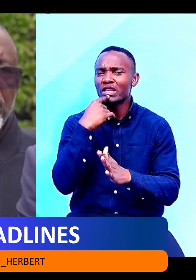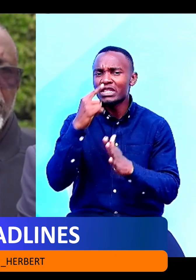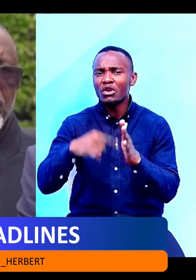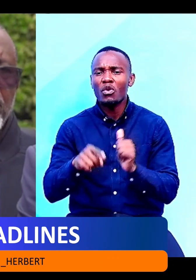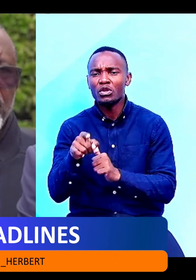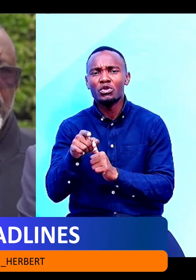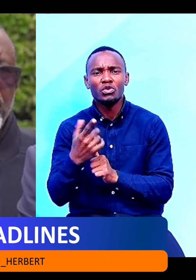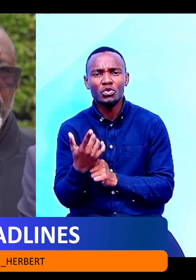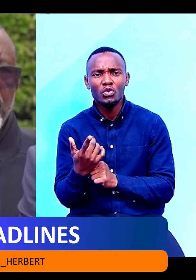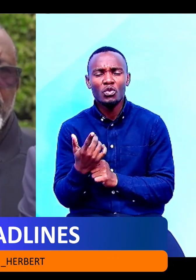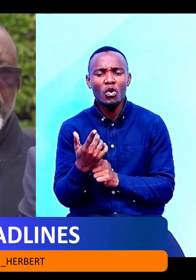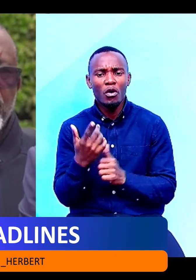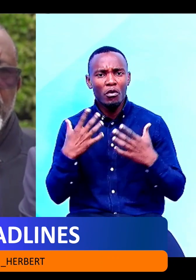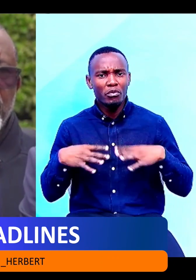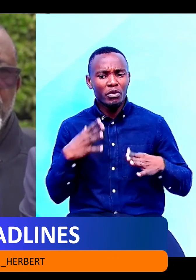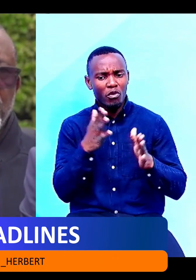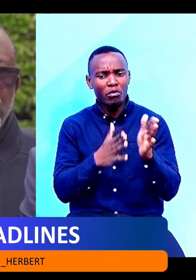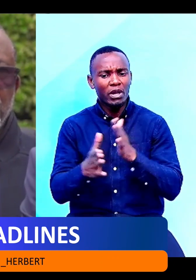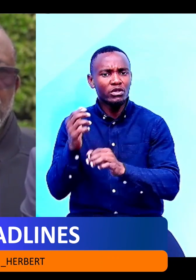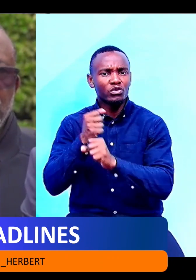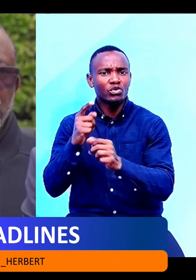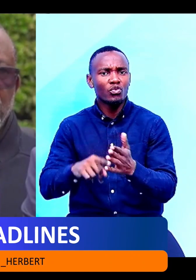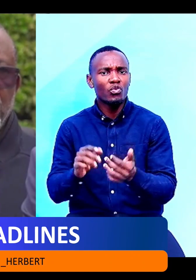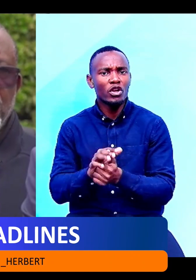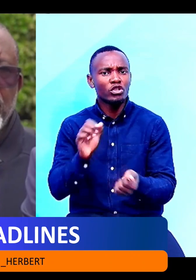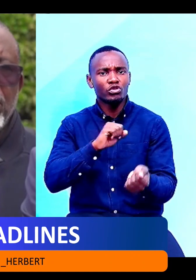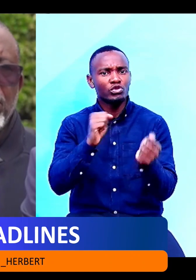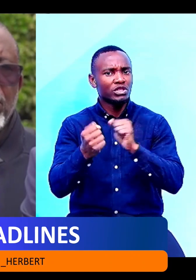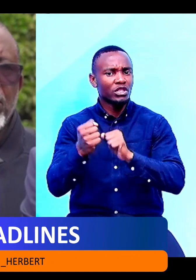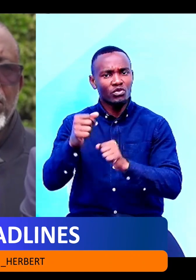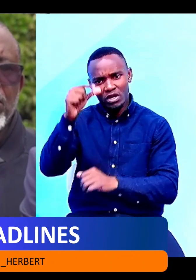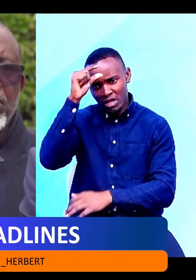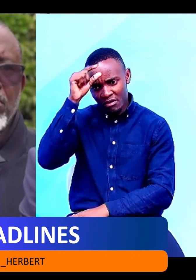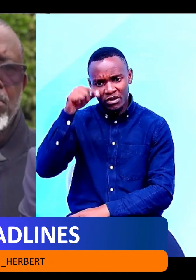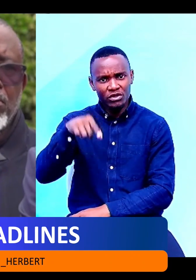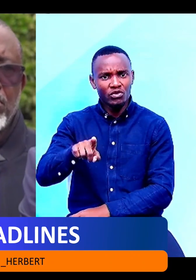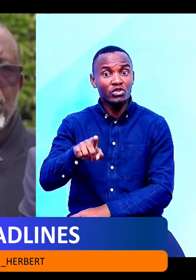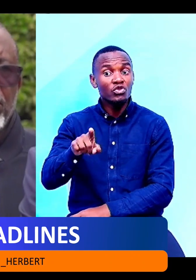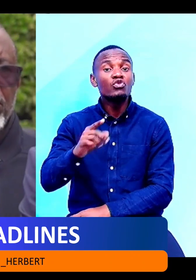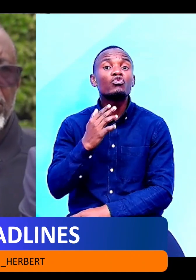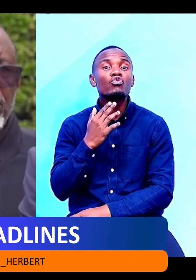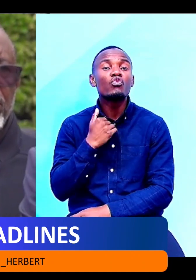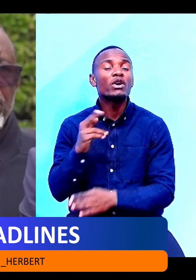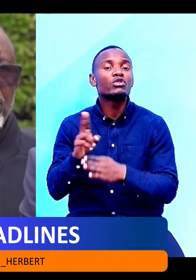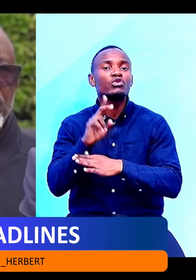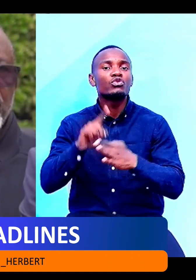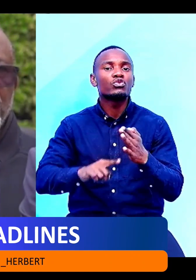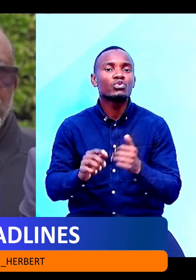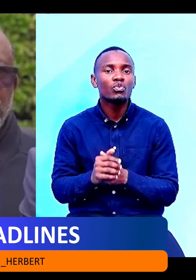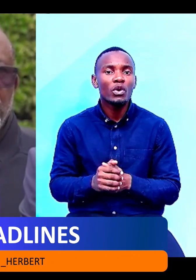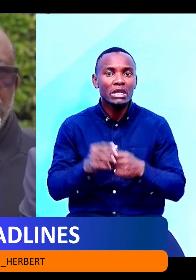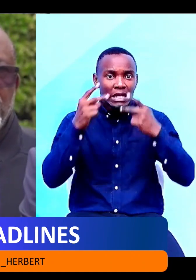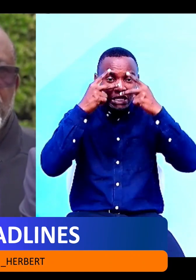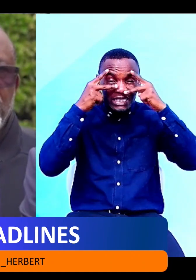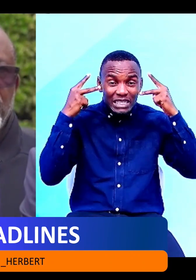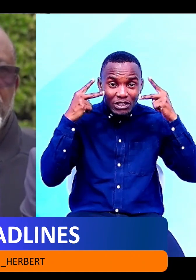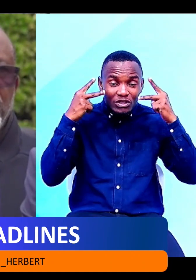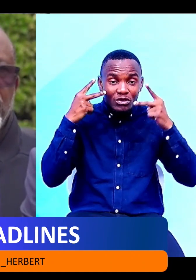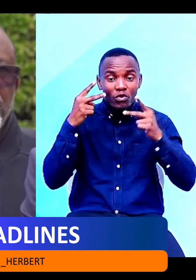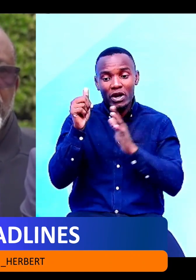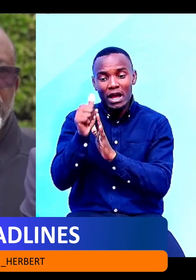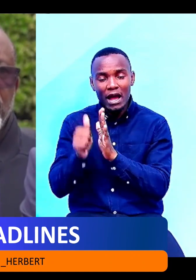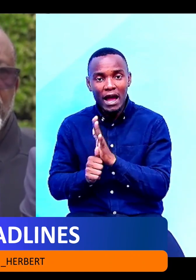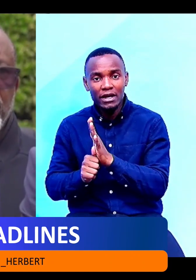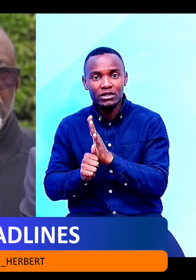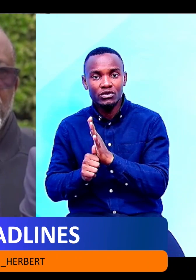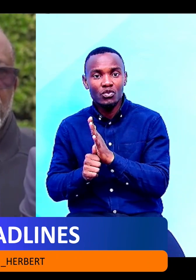you to have the opportunity to use the Terrorism Act to profile communities and to persecute leaders